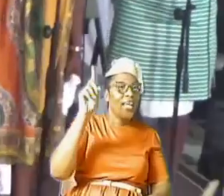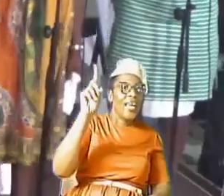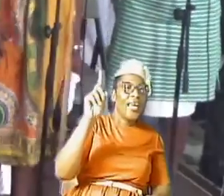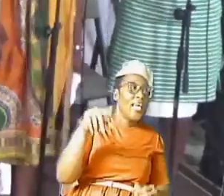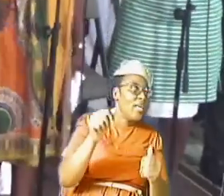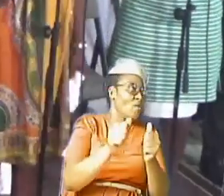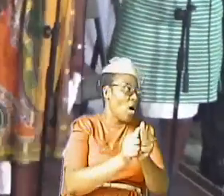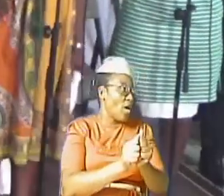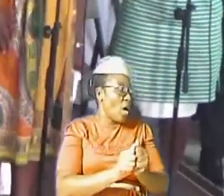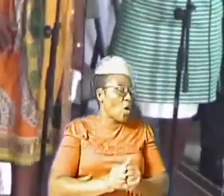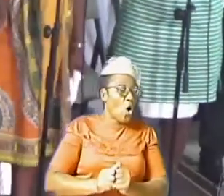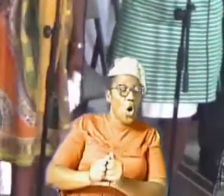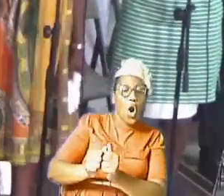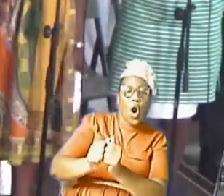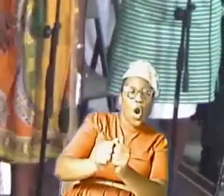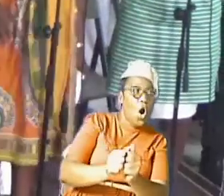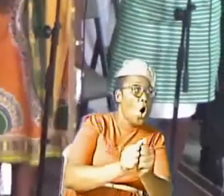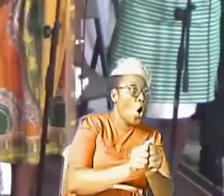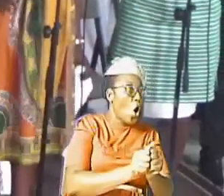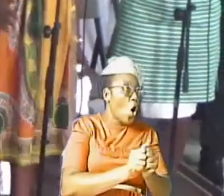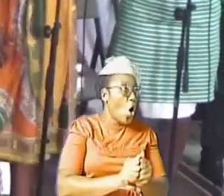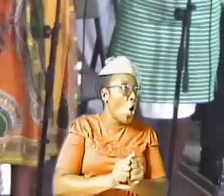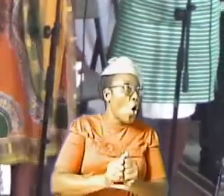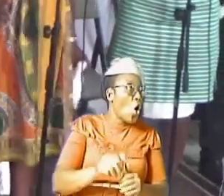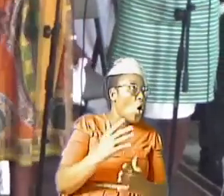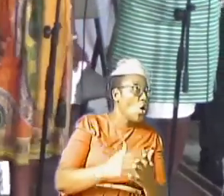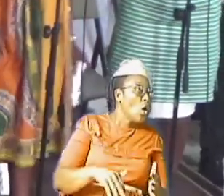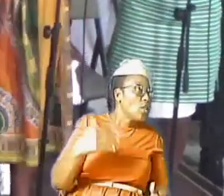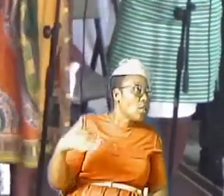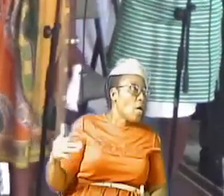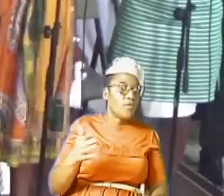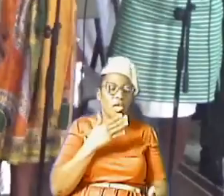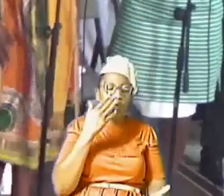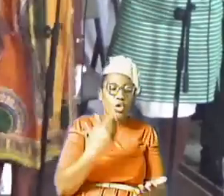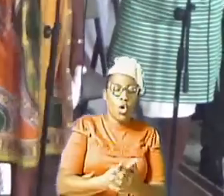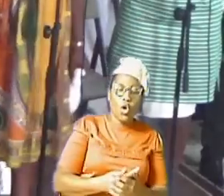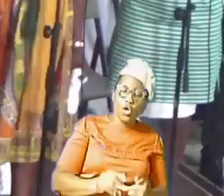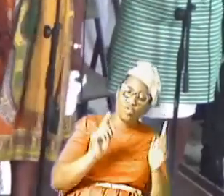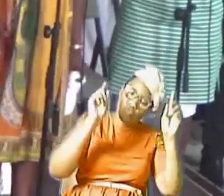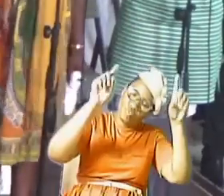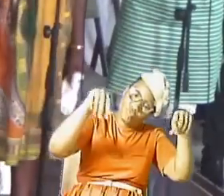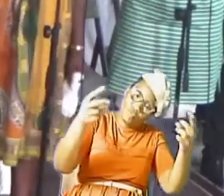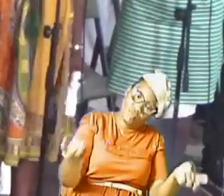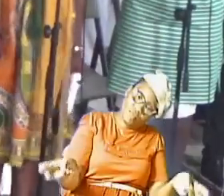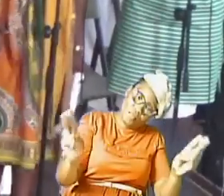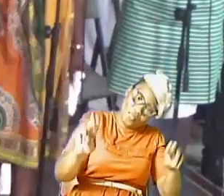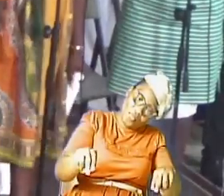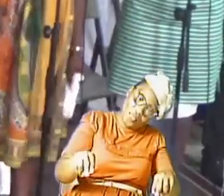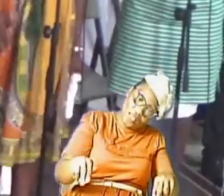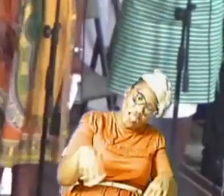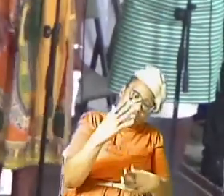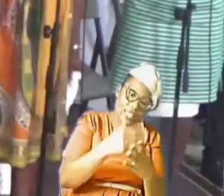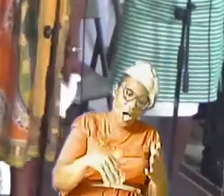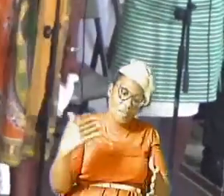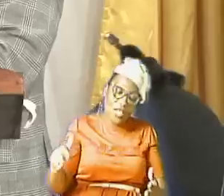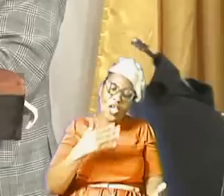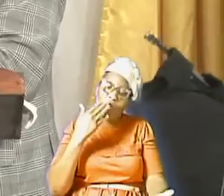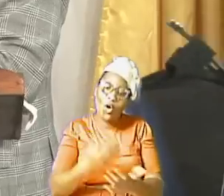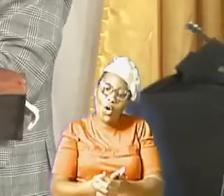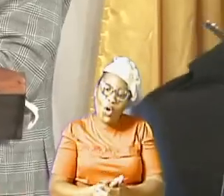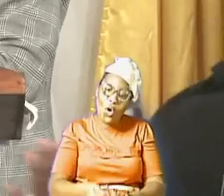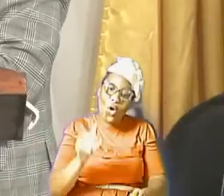We are together again. Mighty God. In one accord. Something good is about to